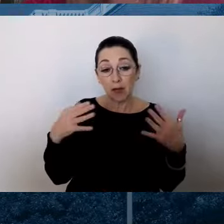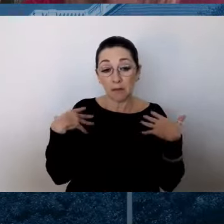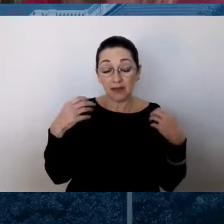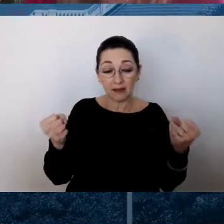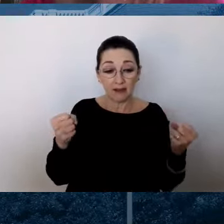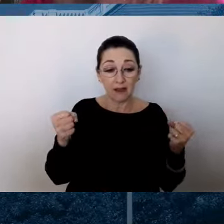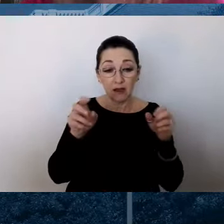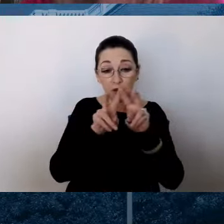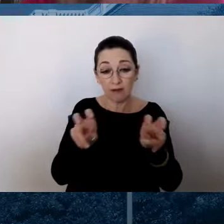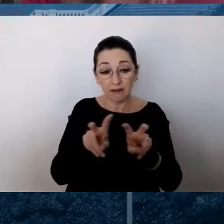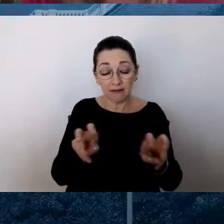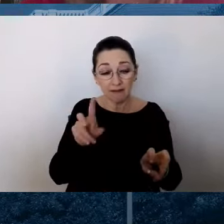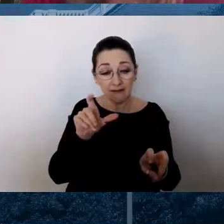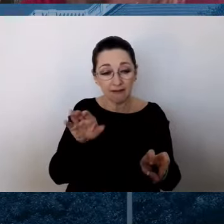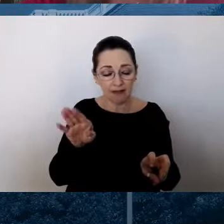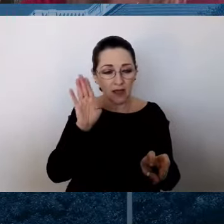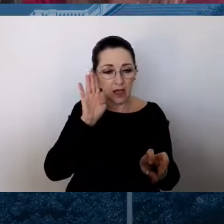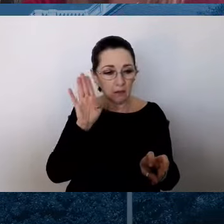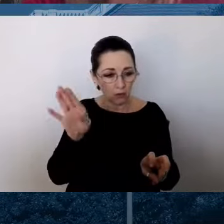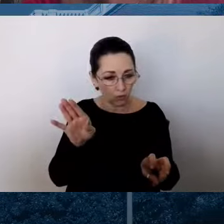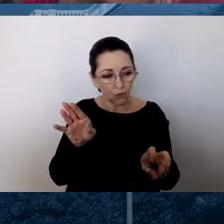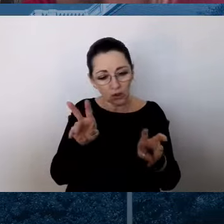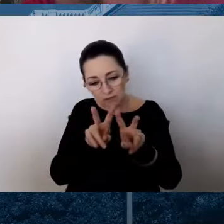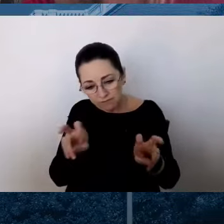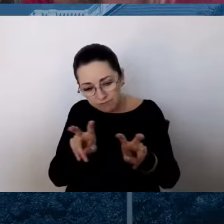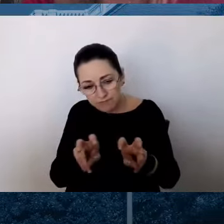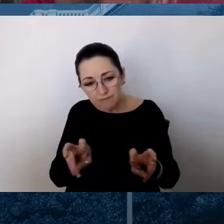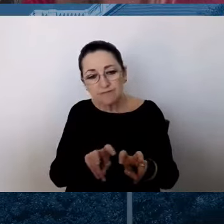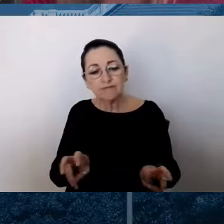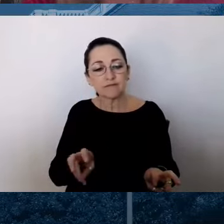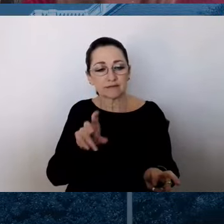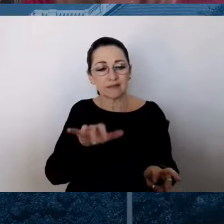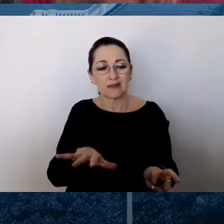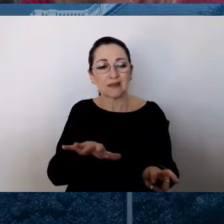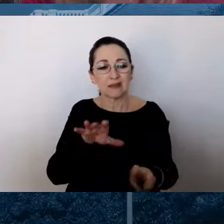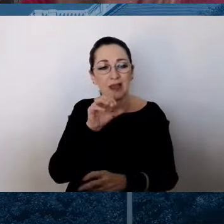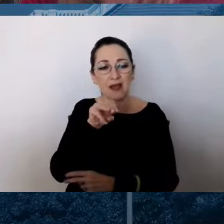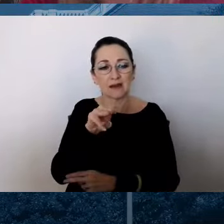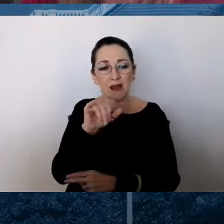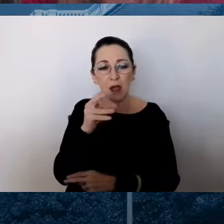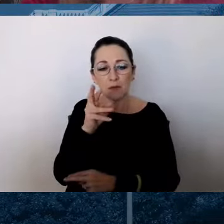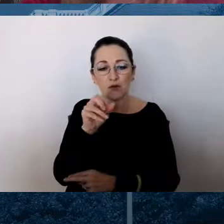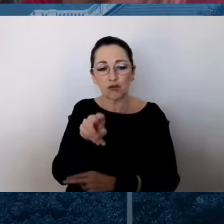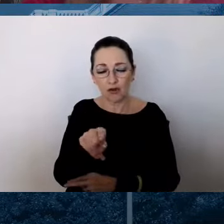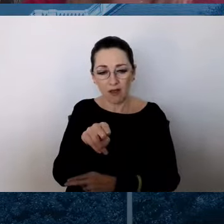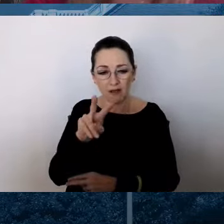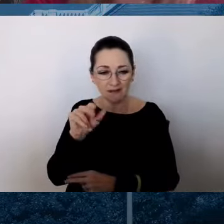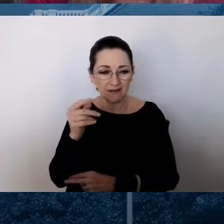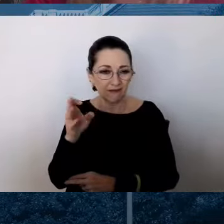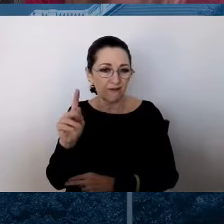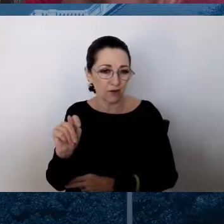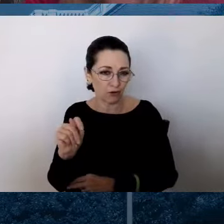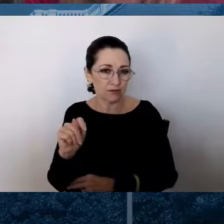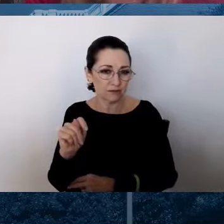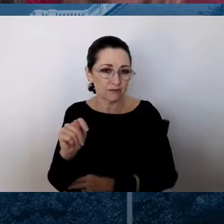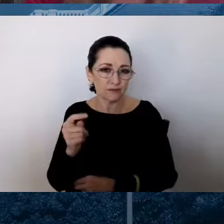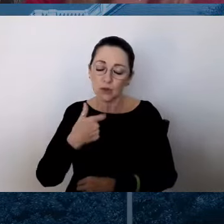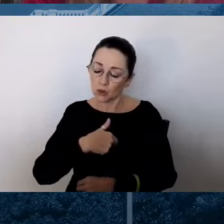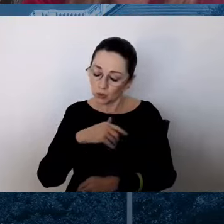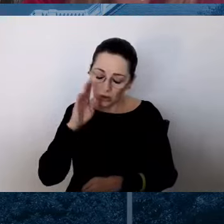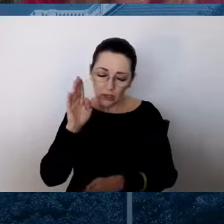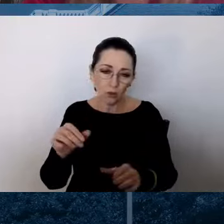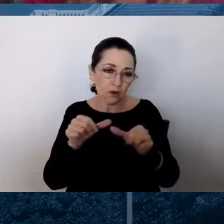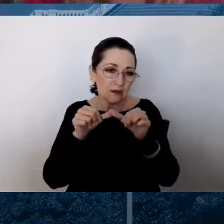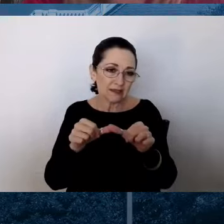looking since we learned about the Omicron variant for it. And certainly we will keep doing that. In